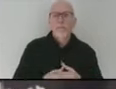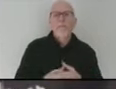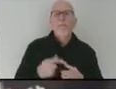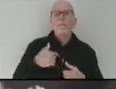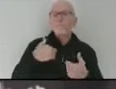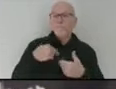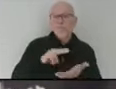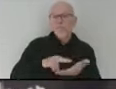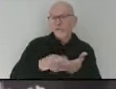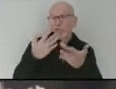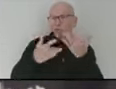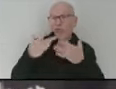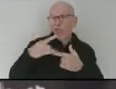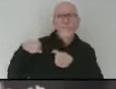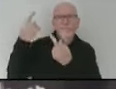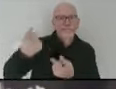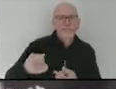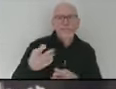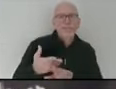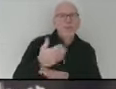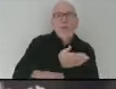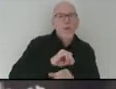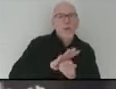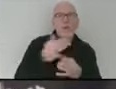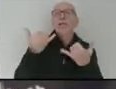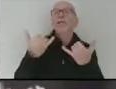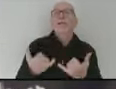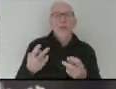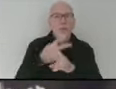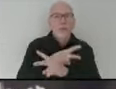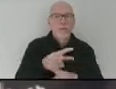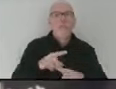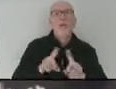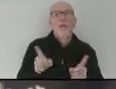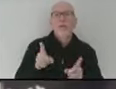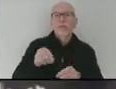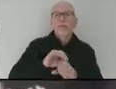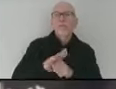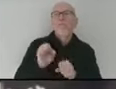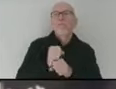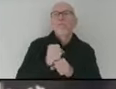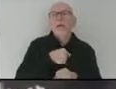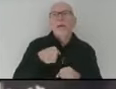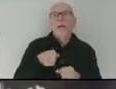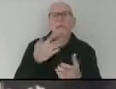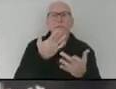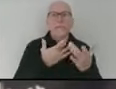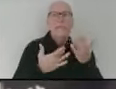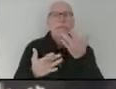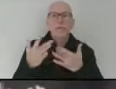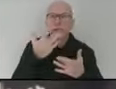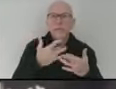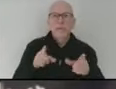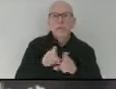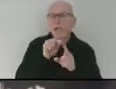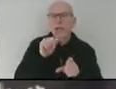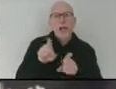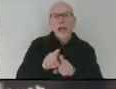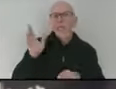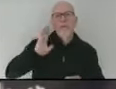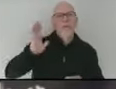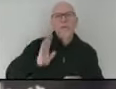long before COVID-19, and they have stretched us thin. But this pandemic has stretched us and squeezed us in a way that we have never, ever